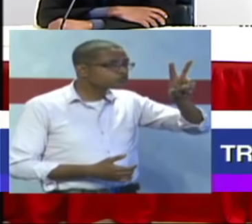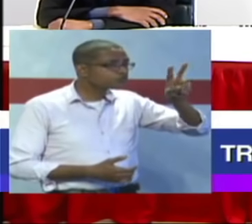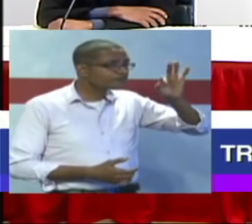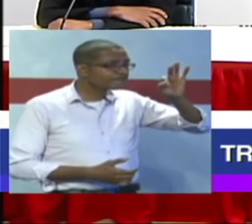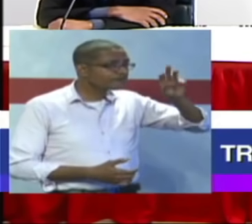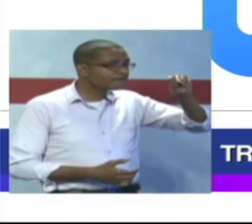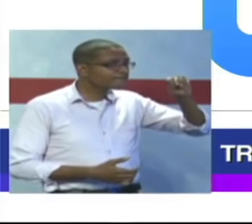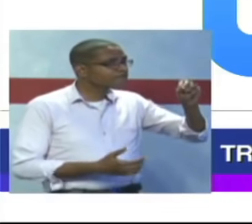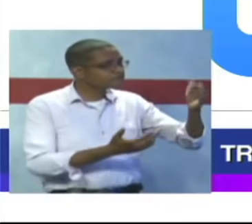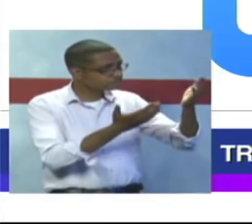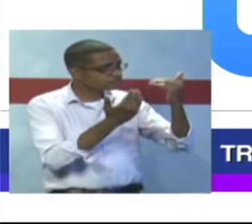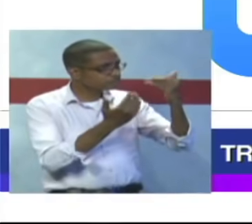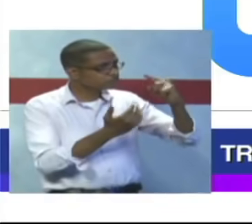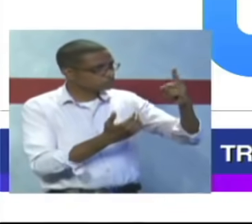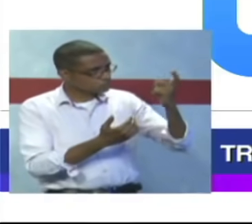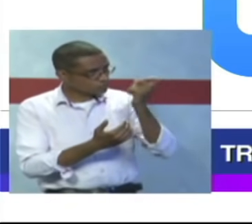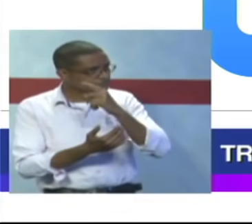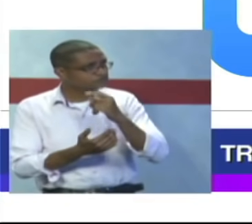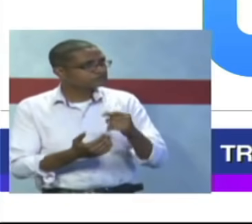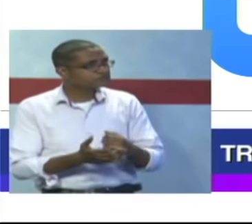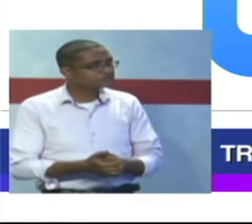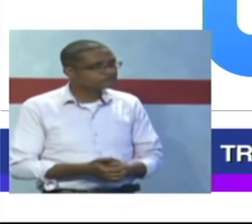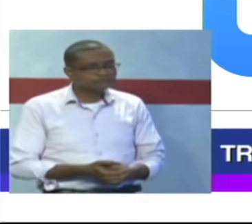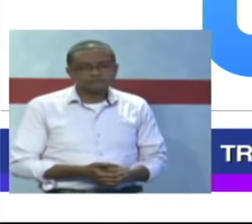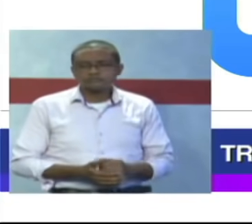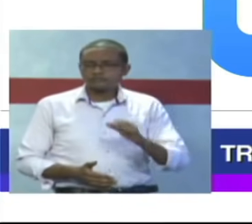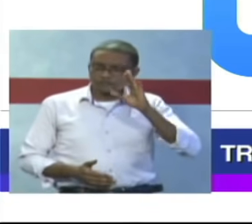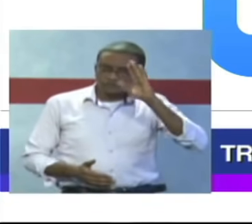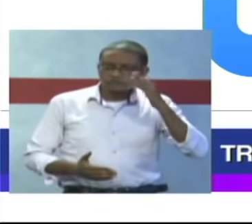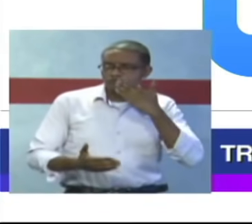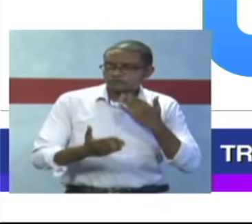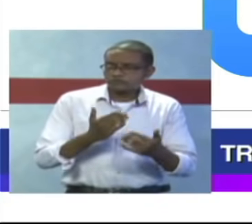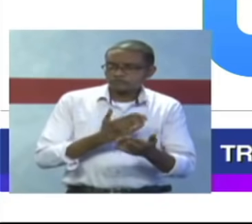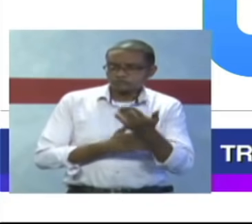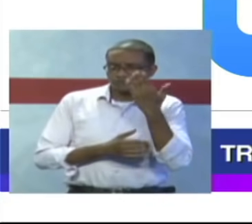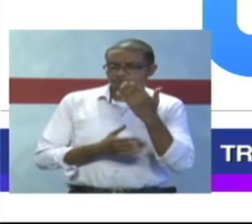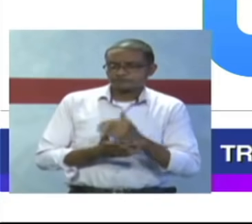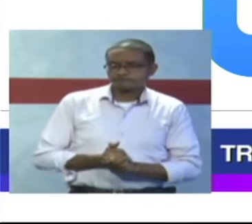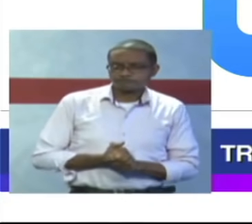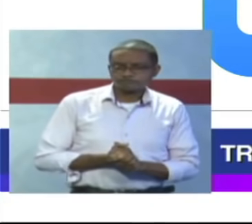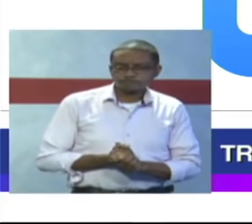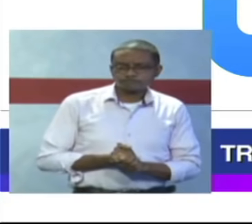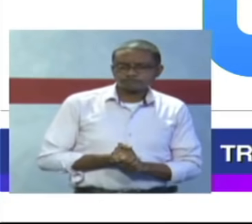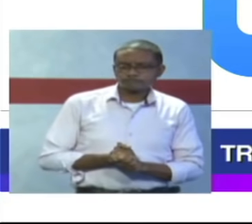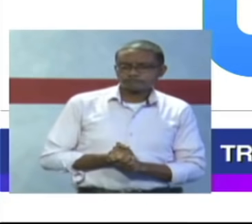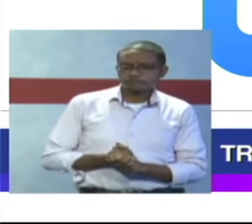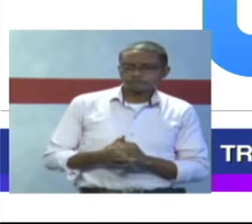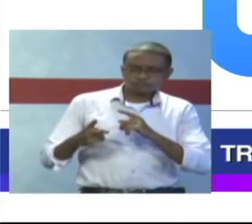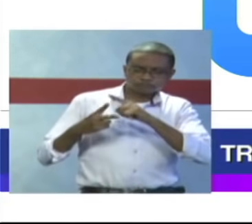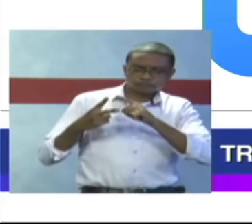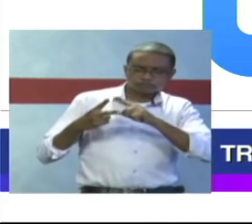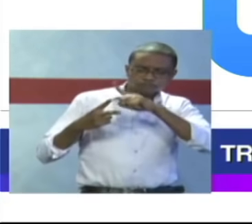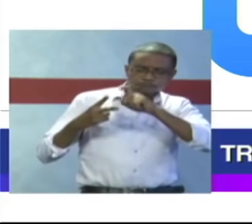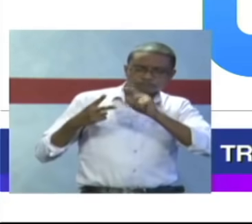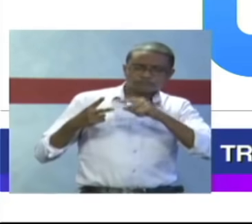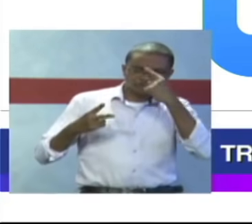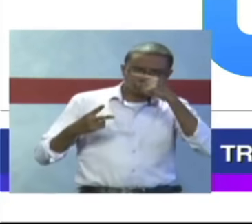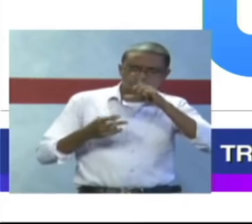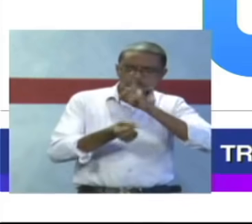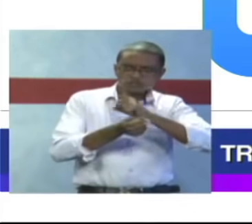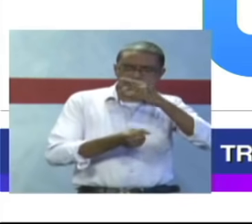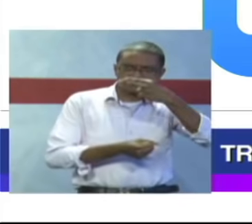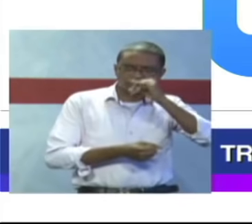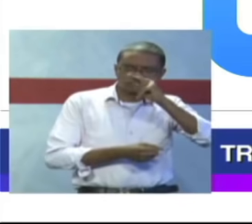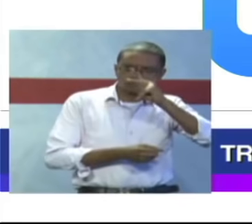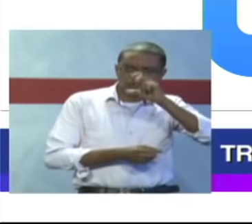103 FM? Hello, good morning, everyone. Sarah Chandu from 103 FM. Both my questions are for